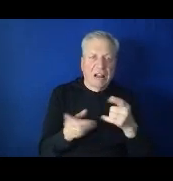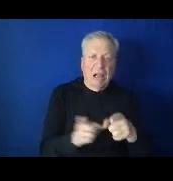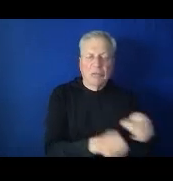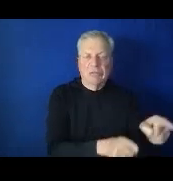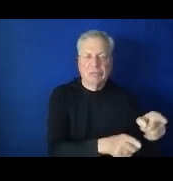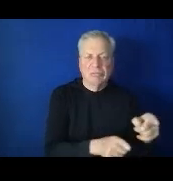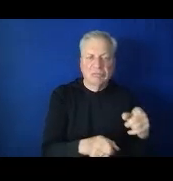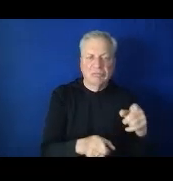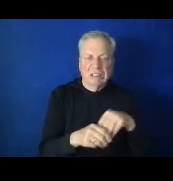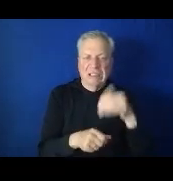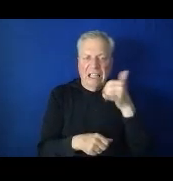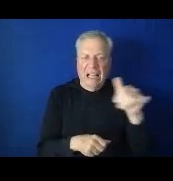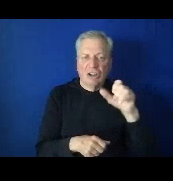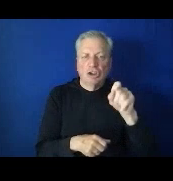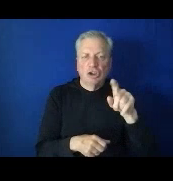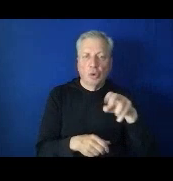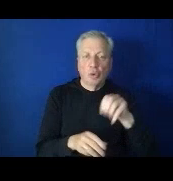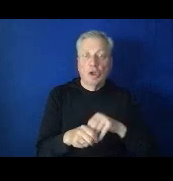in Yellowstone in real time.